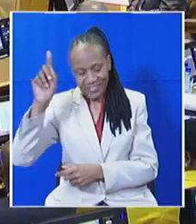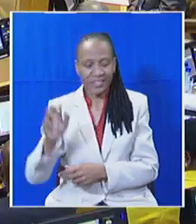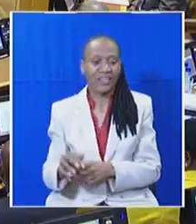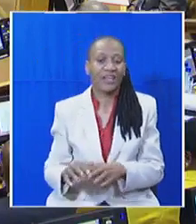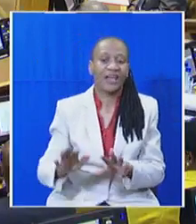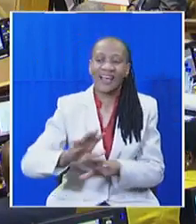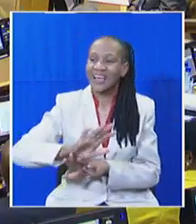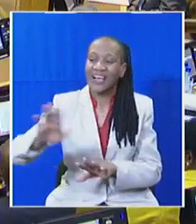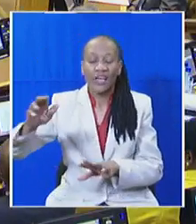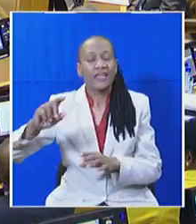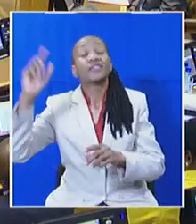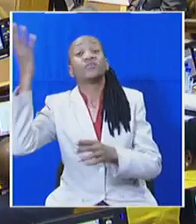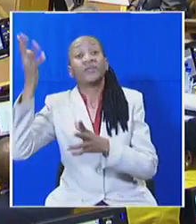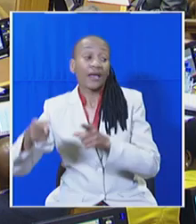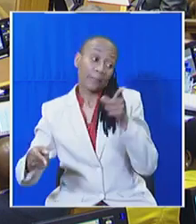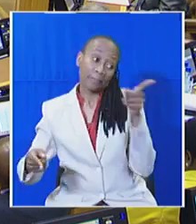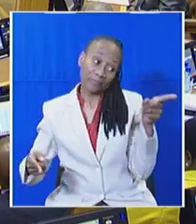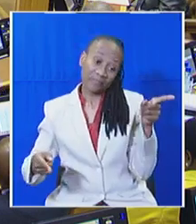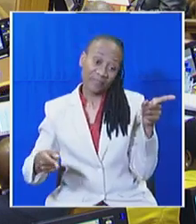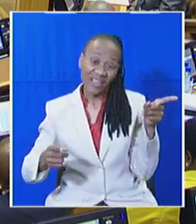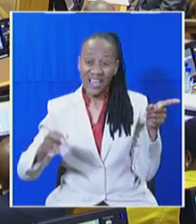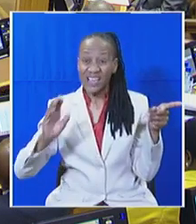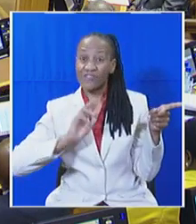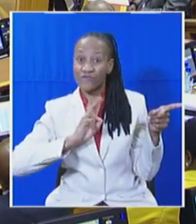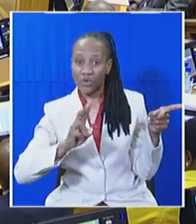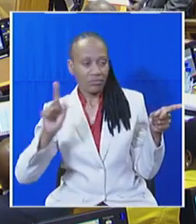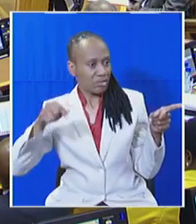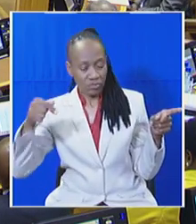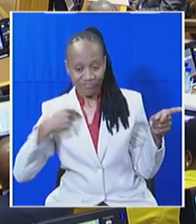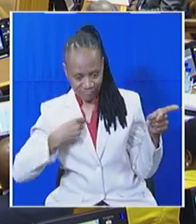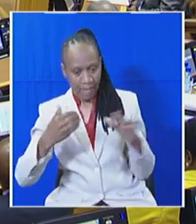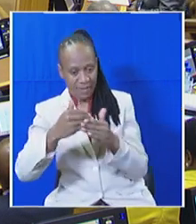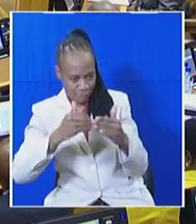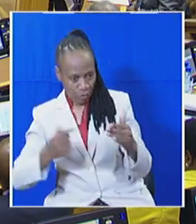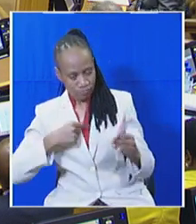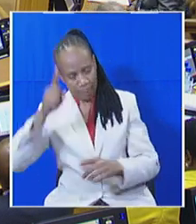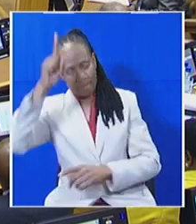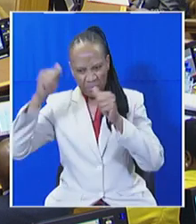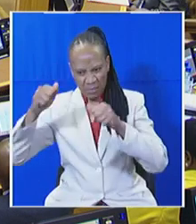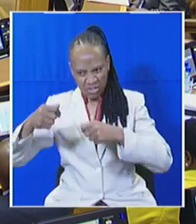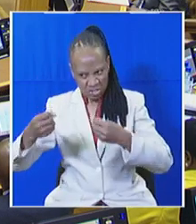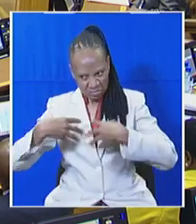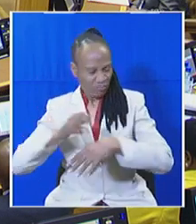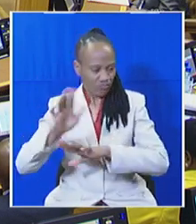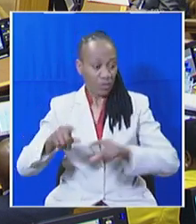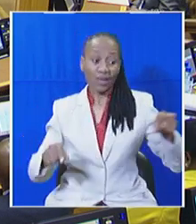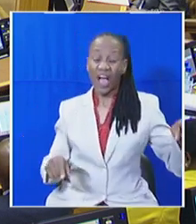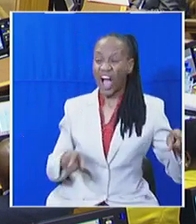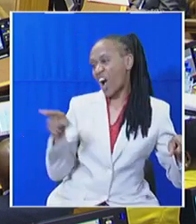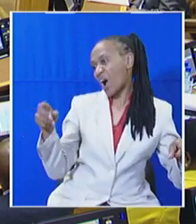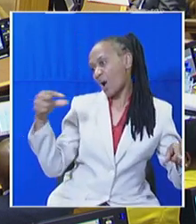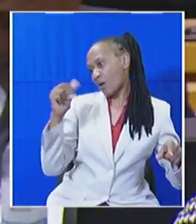he's not going to talk. I have raised a point of order before. Honorable Gadi, you keep making